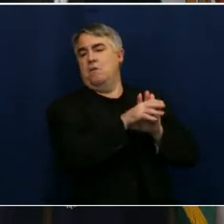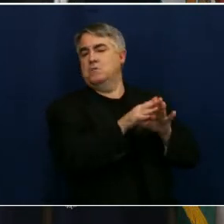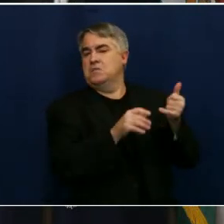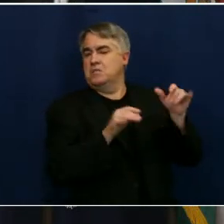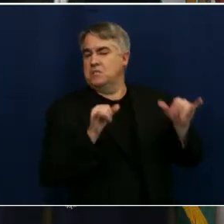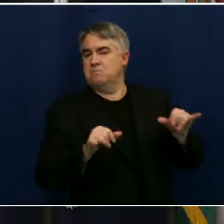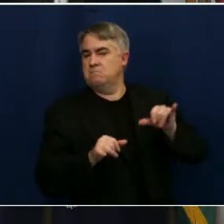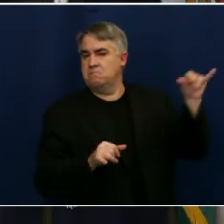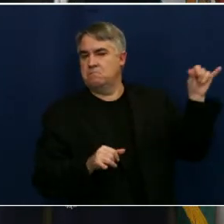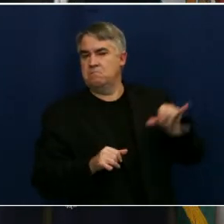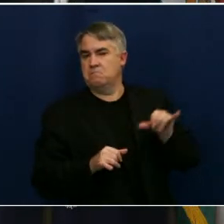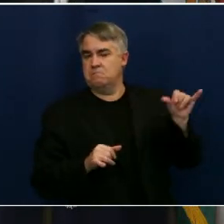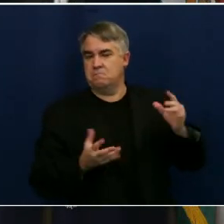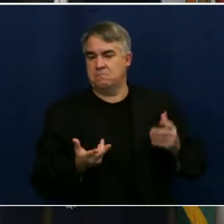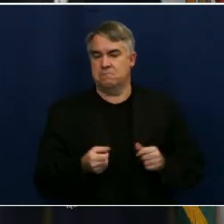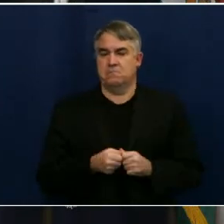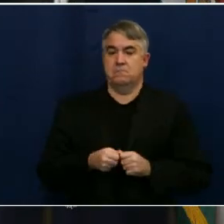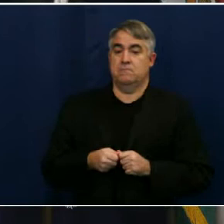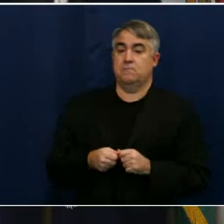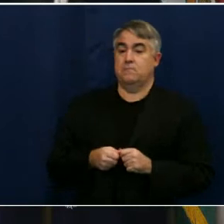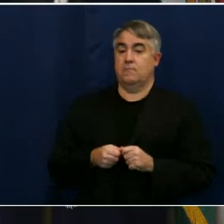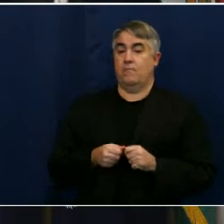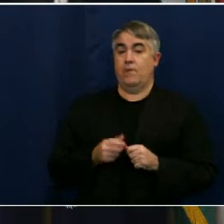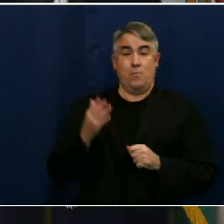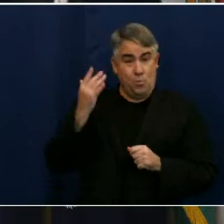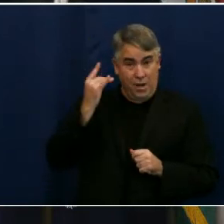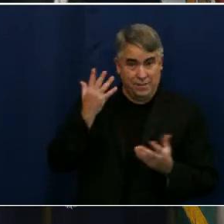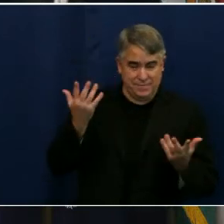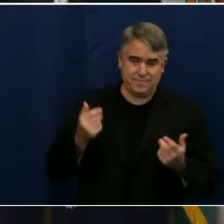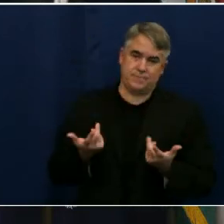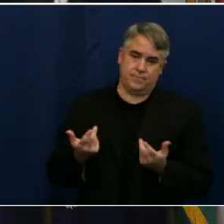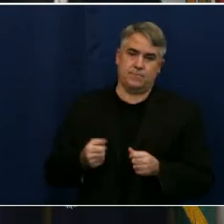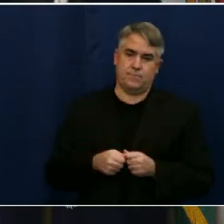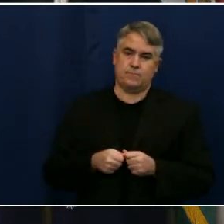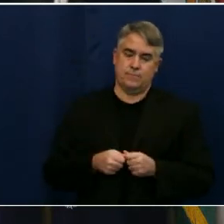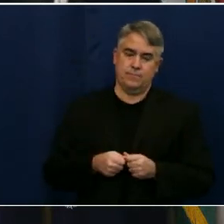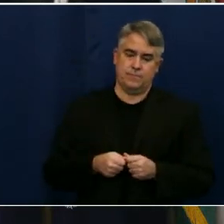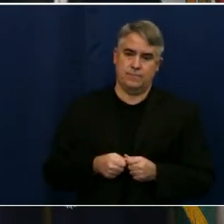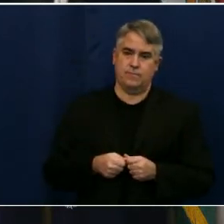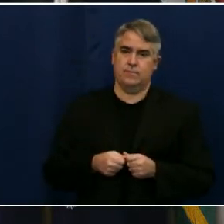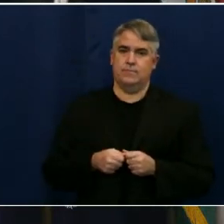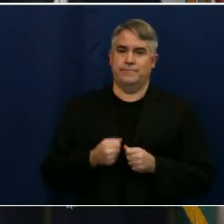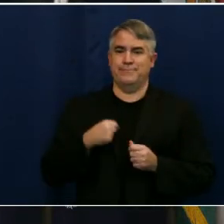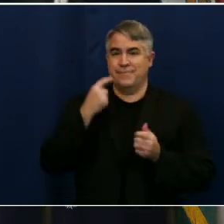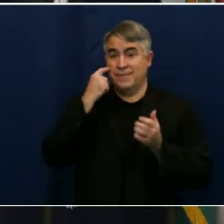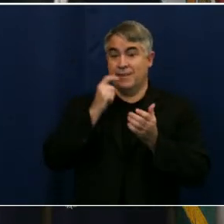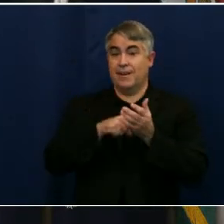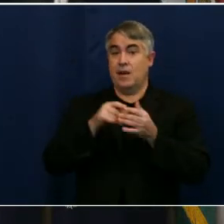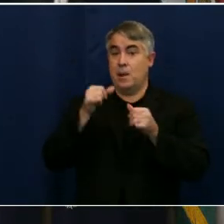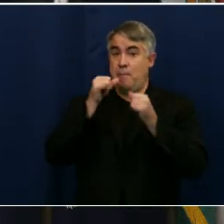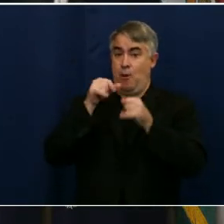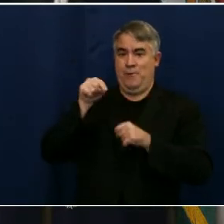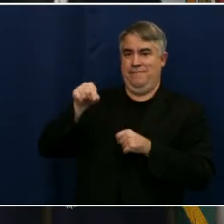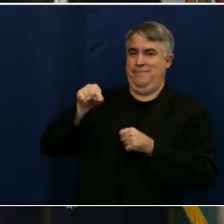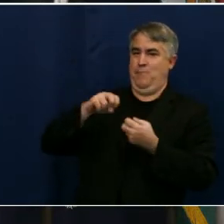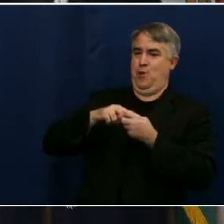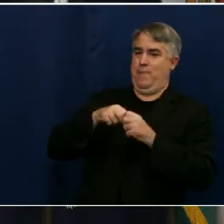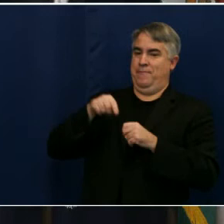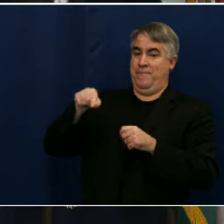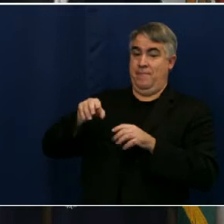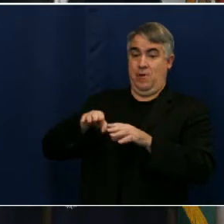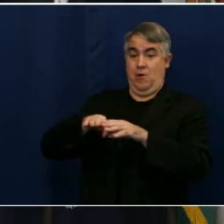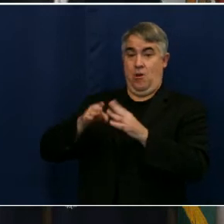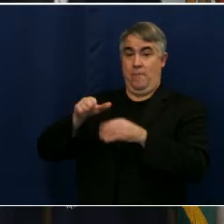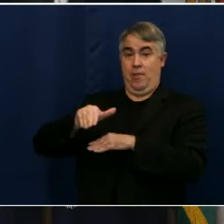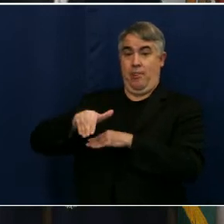by 11. And the rationale for that is that we were seeing particularly bars open and people gathering